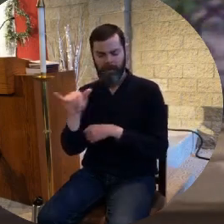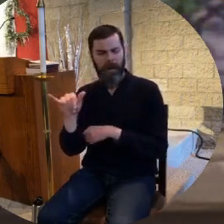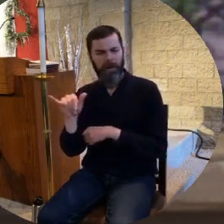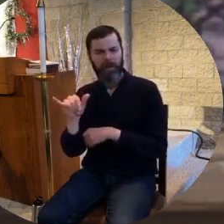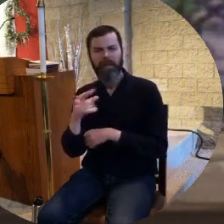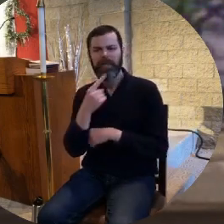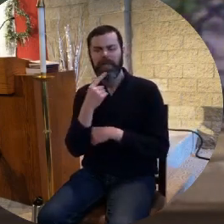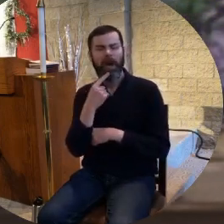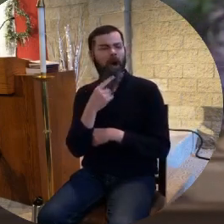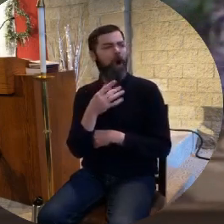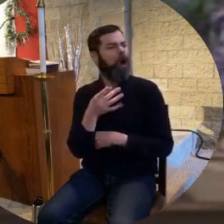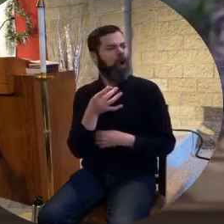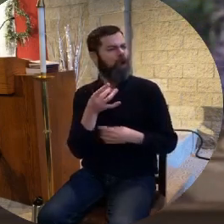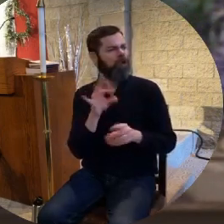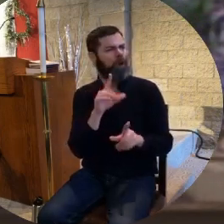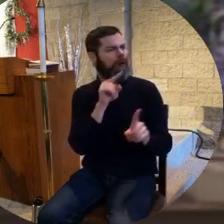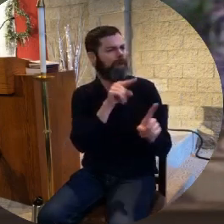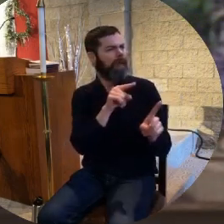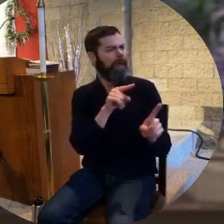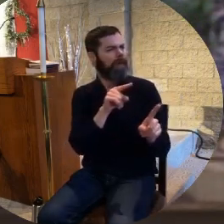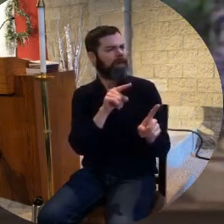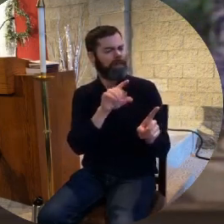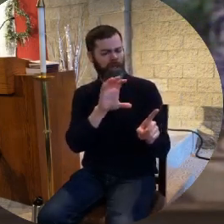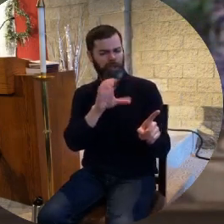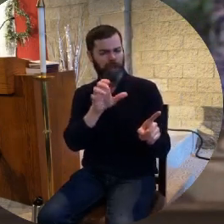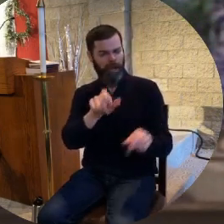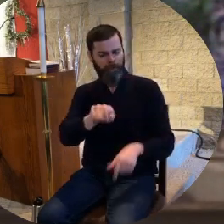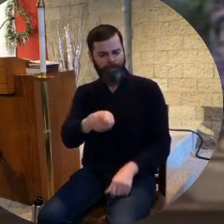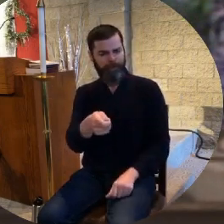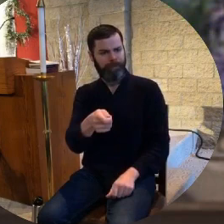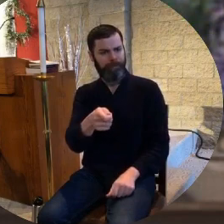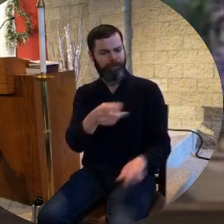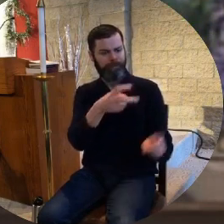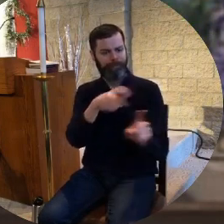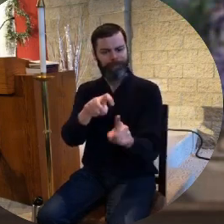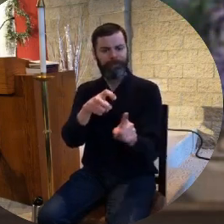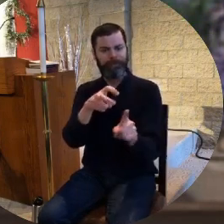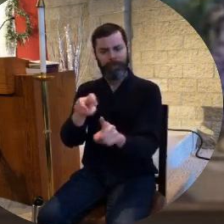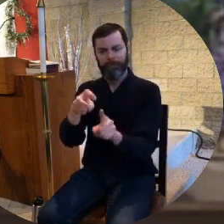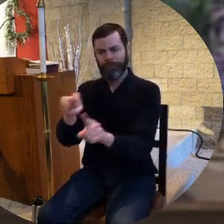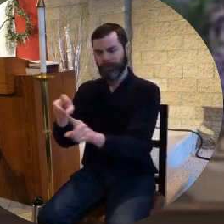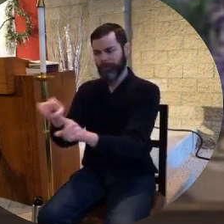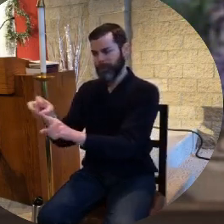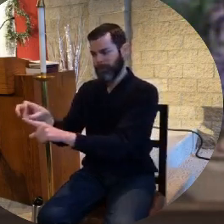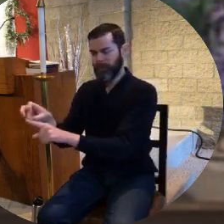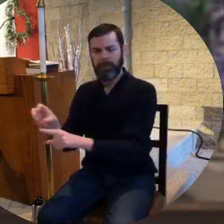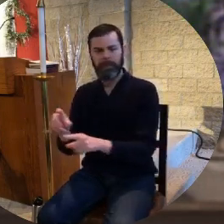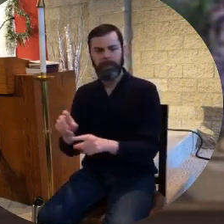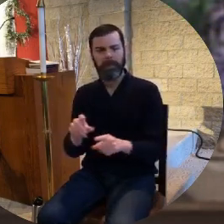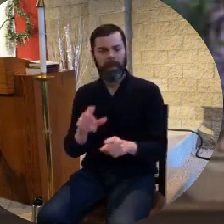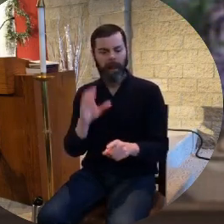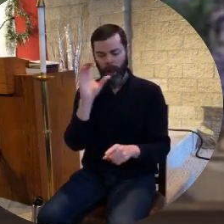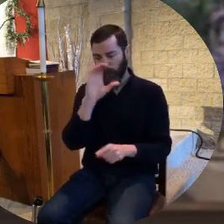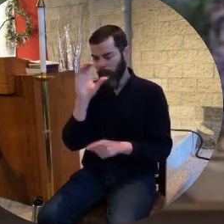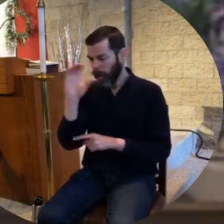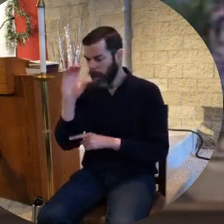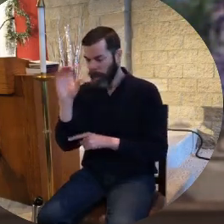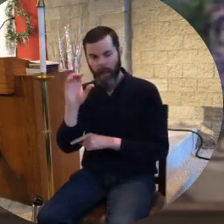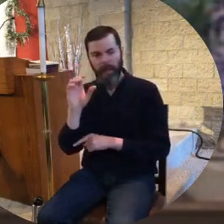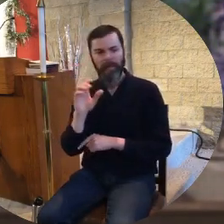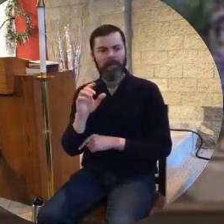watching, you can just change the channel. Change the channel. Click, click, click, click. Go to the Discovery Channel rather than